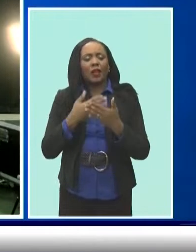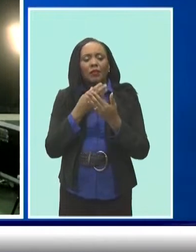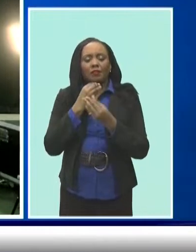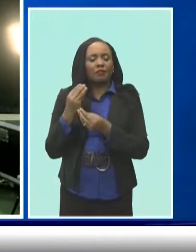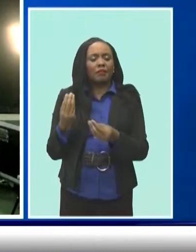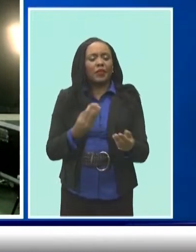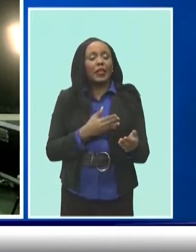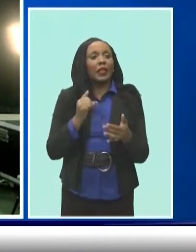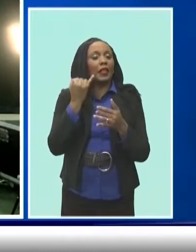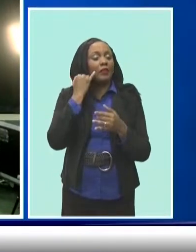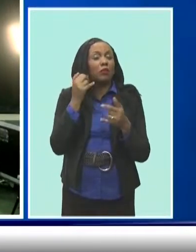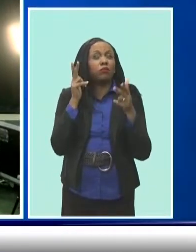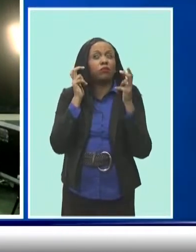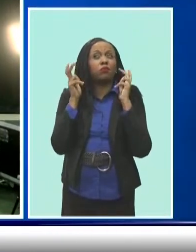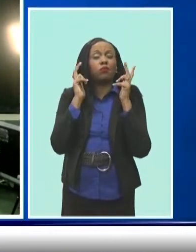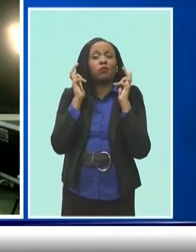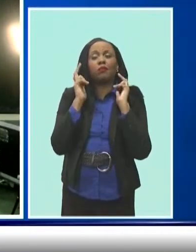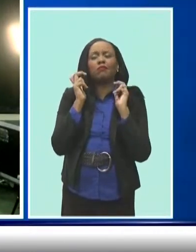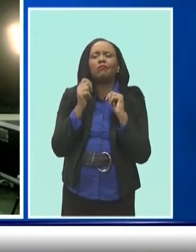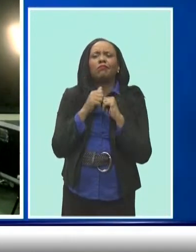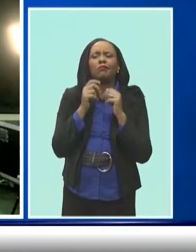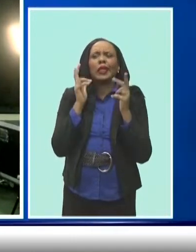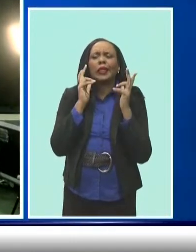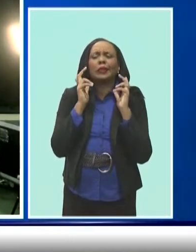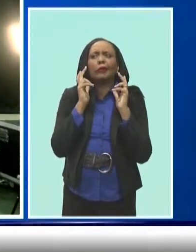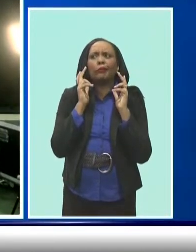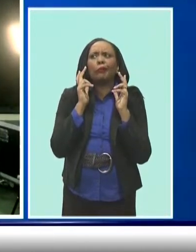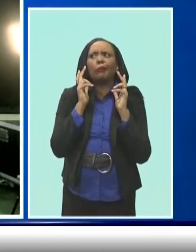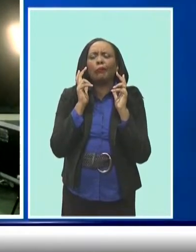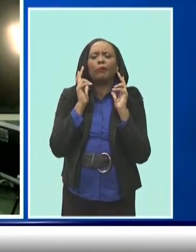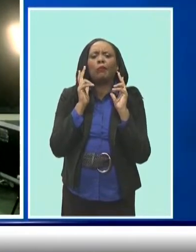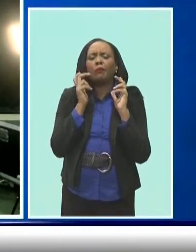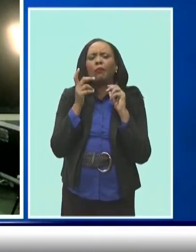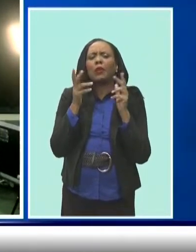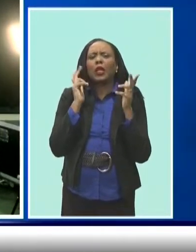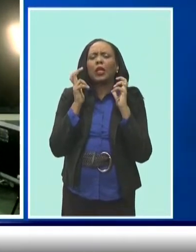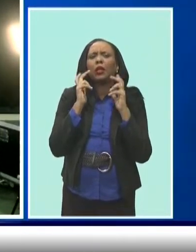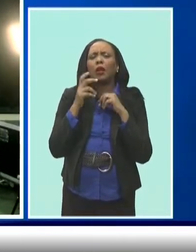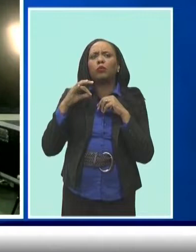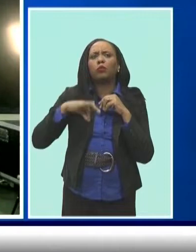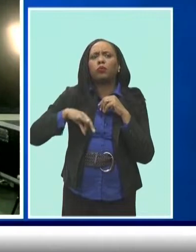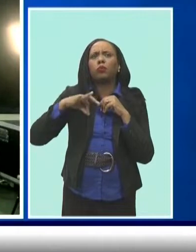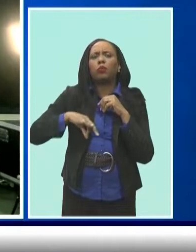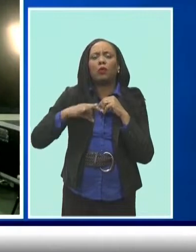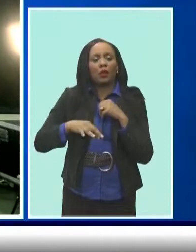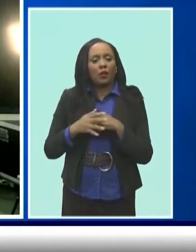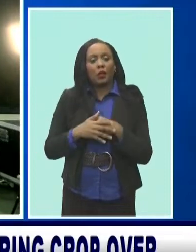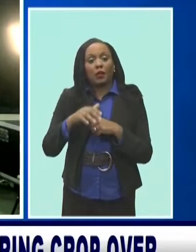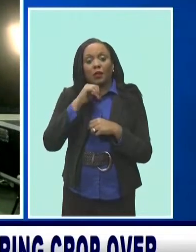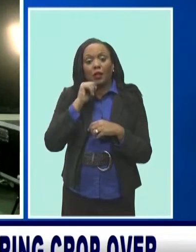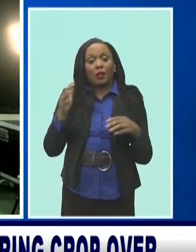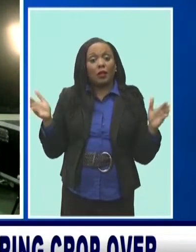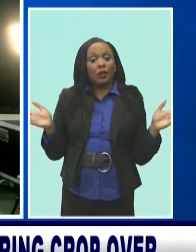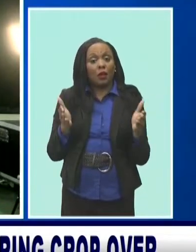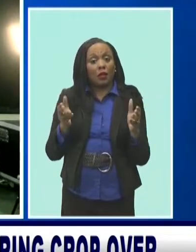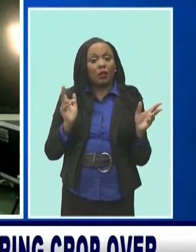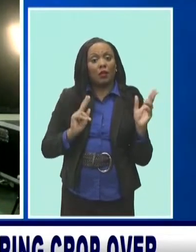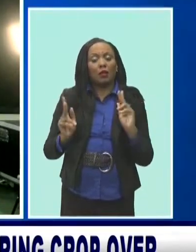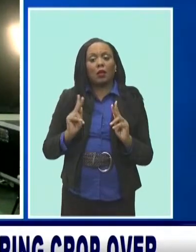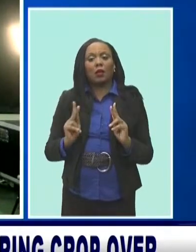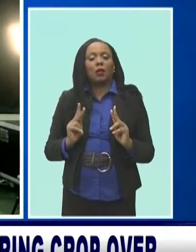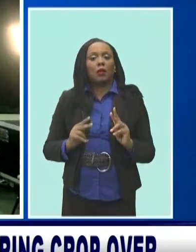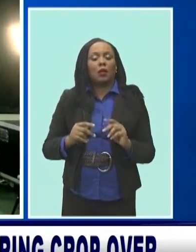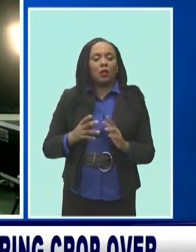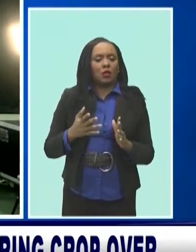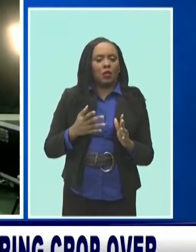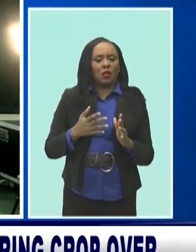can always find something that is beneficial. And because our music is not going to encourage persons in lewdness,